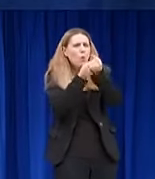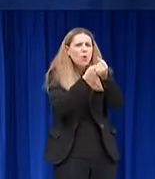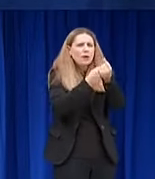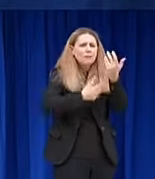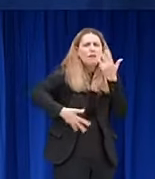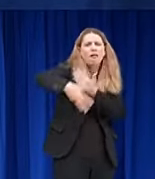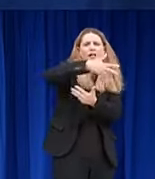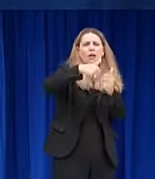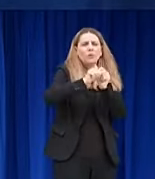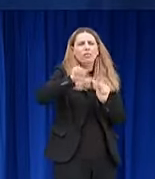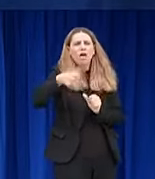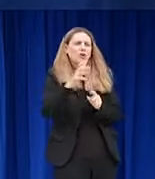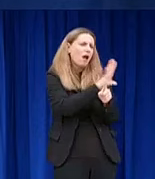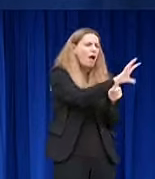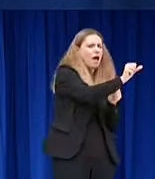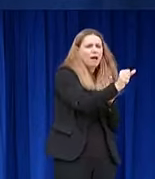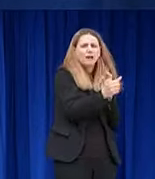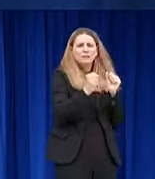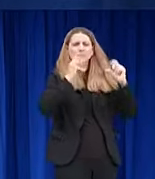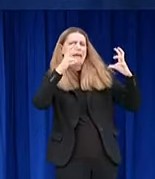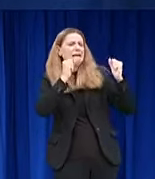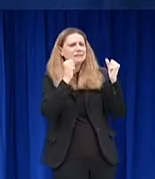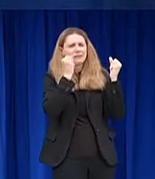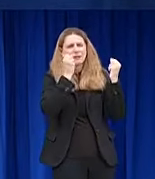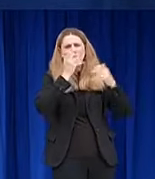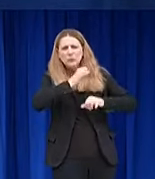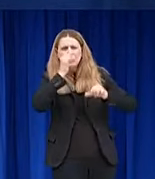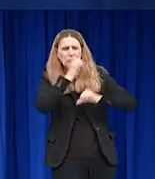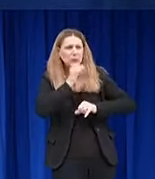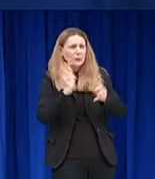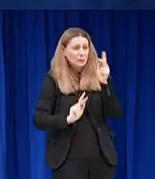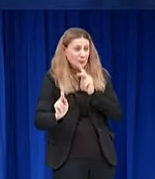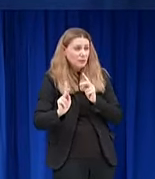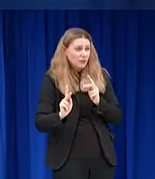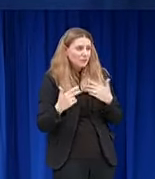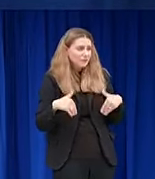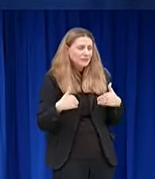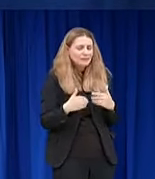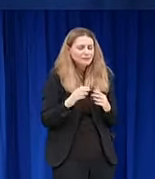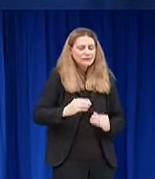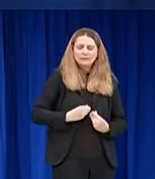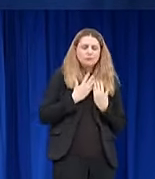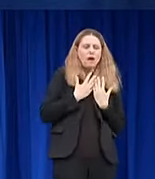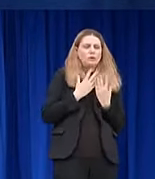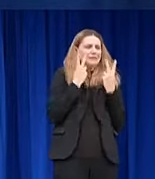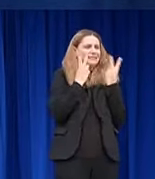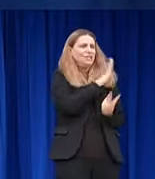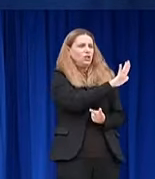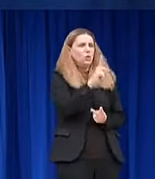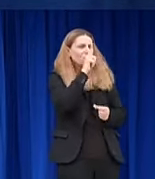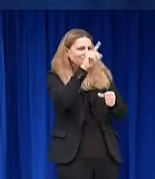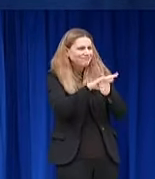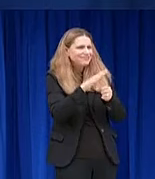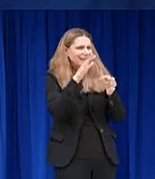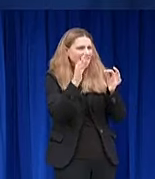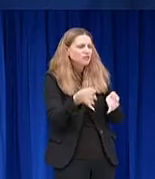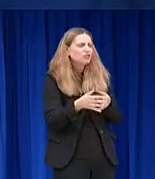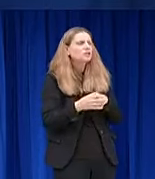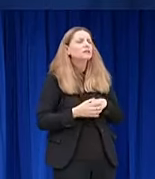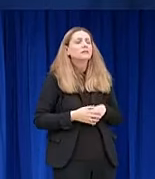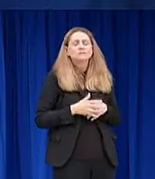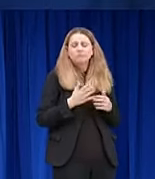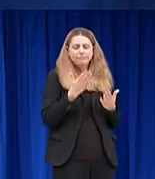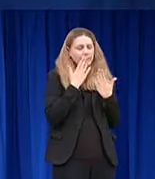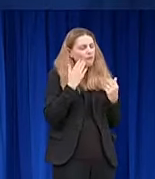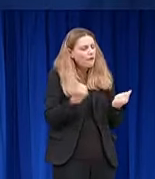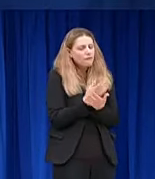It's inspiring to witness such unwavering dedication. Thank you for all that you do every day. I encourage you to reach